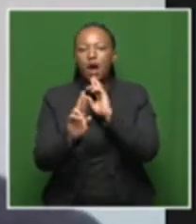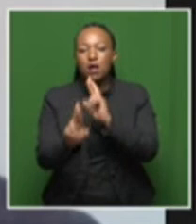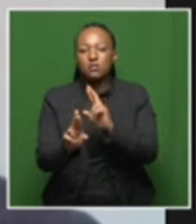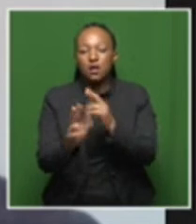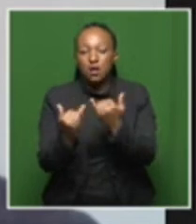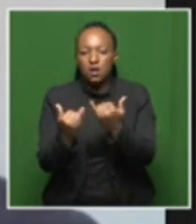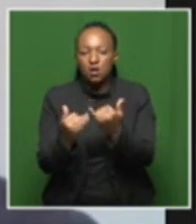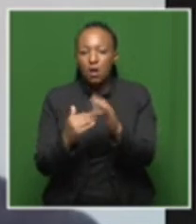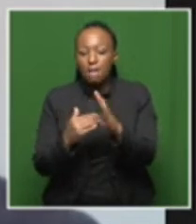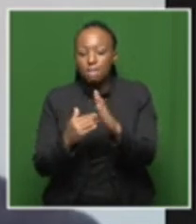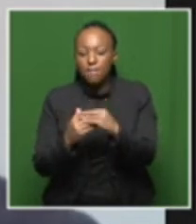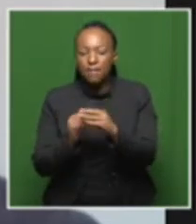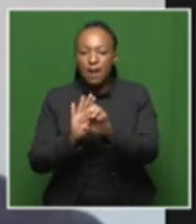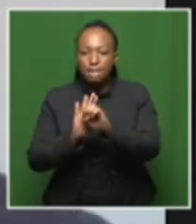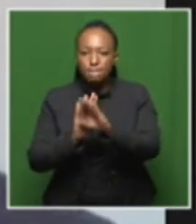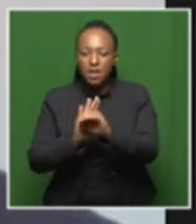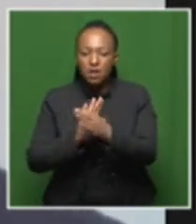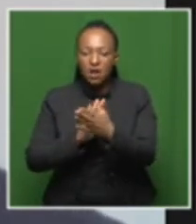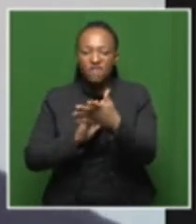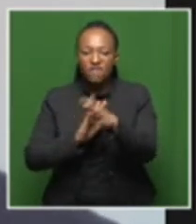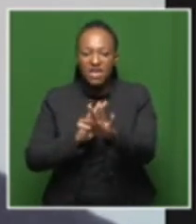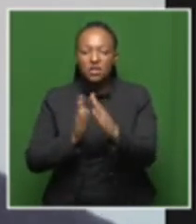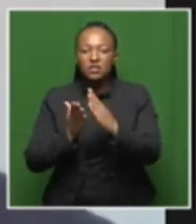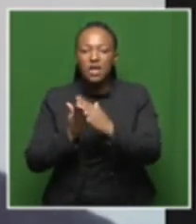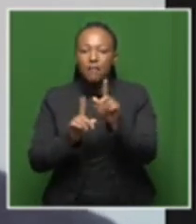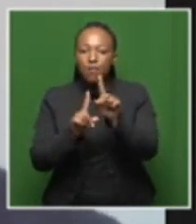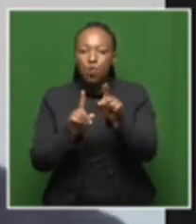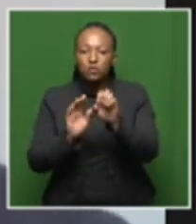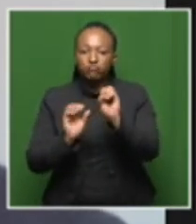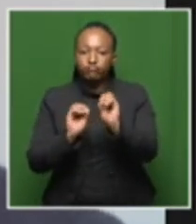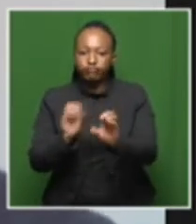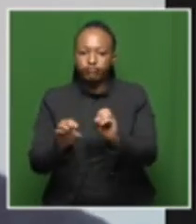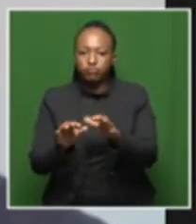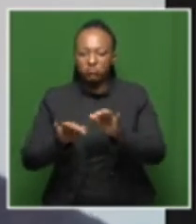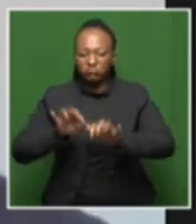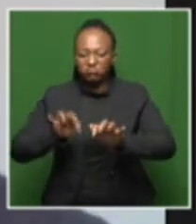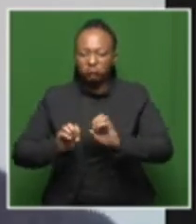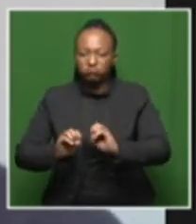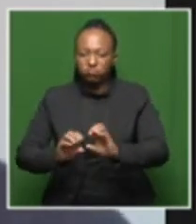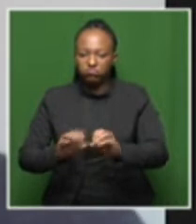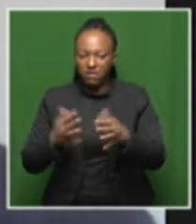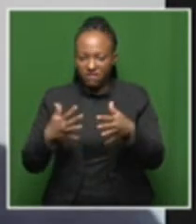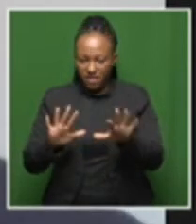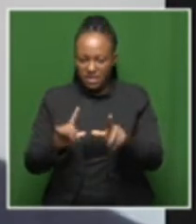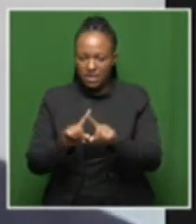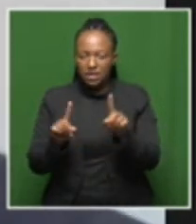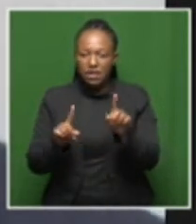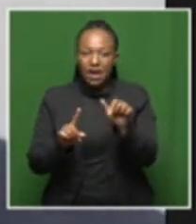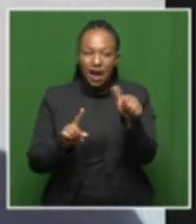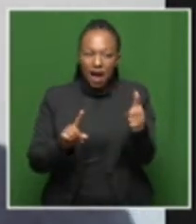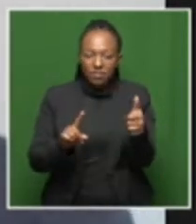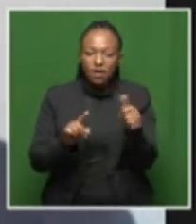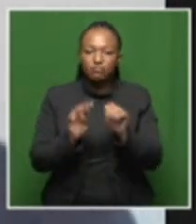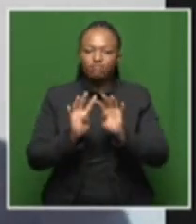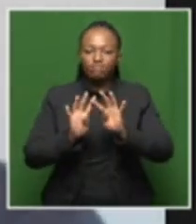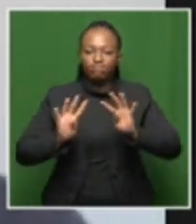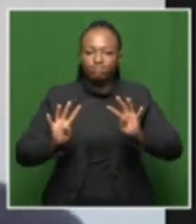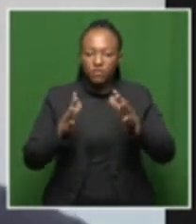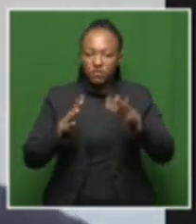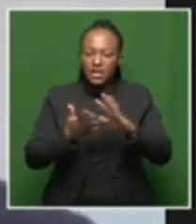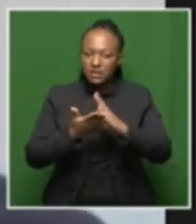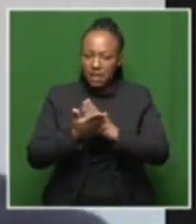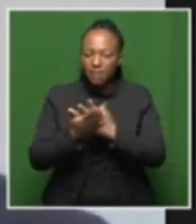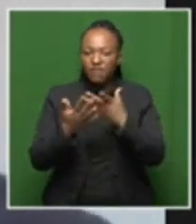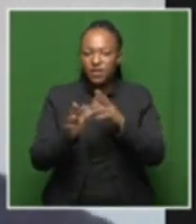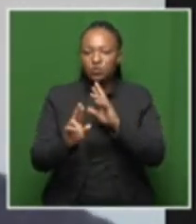of the media who are on the platform have already posed some of the questions, and some of our panelists, expert panelists, have been able to respond to